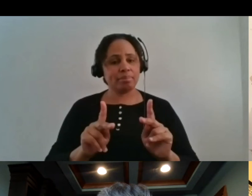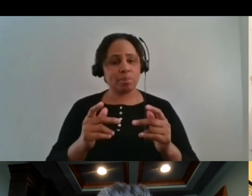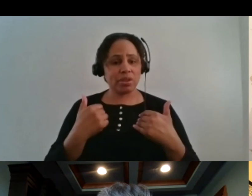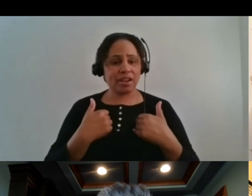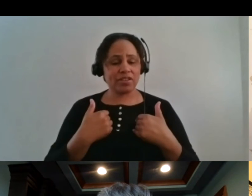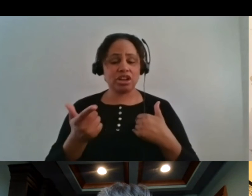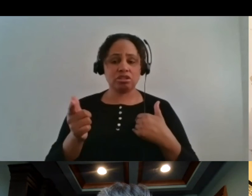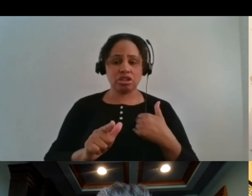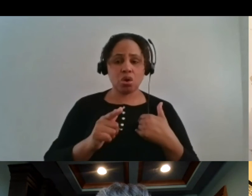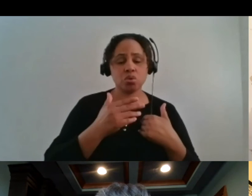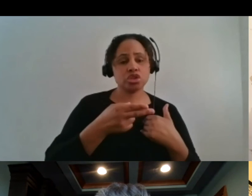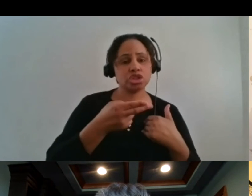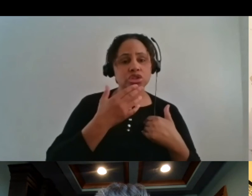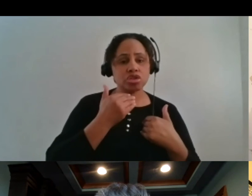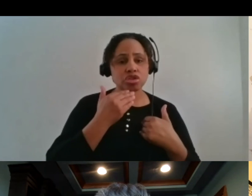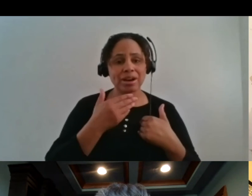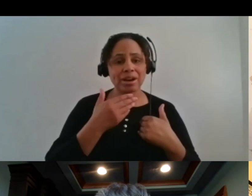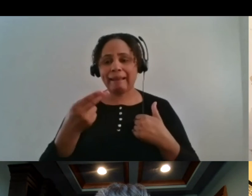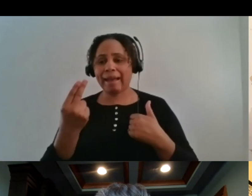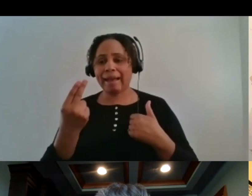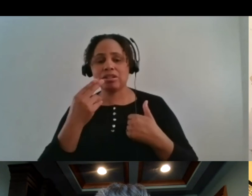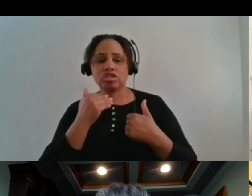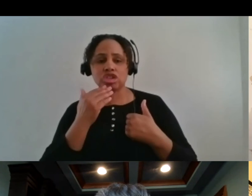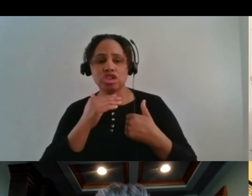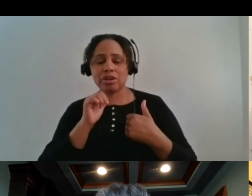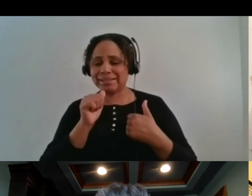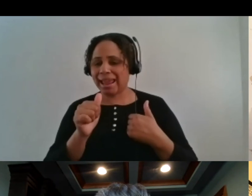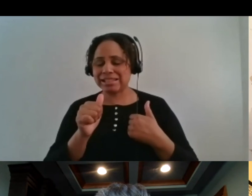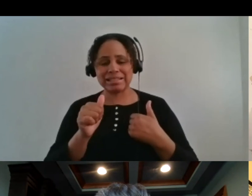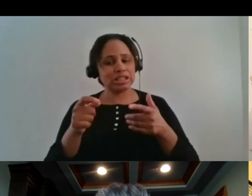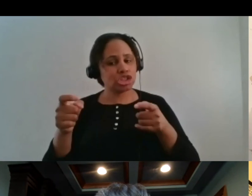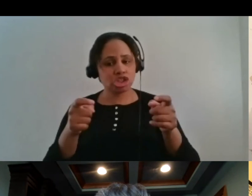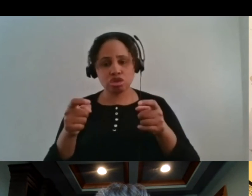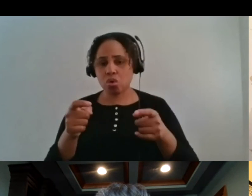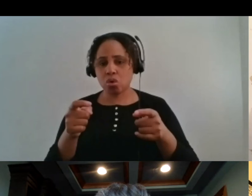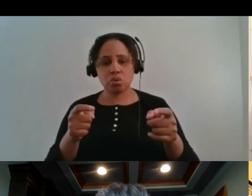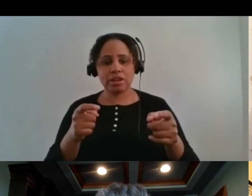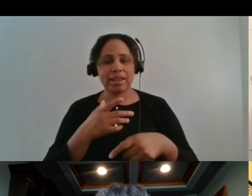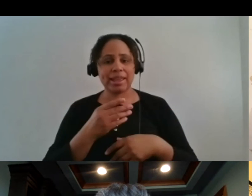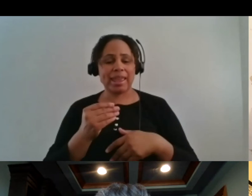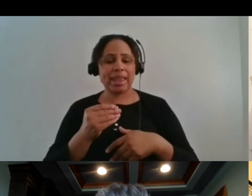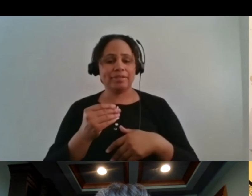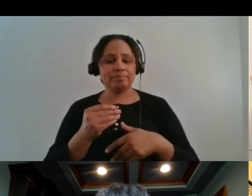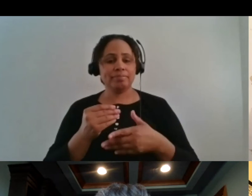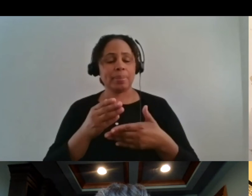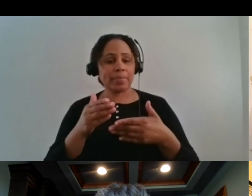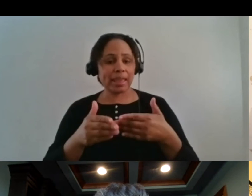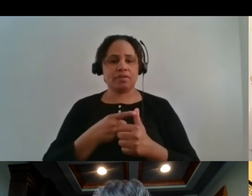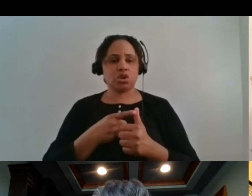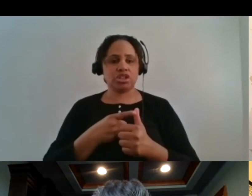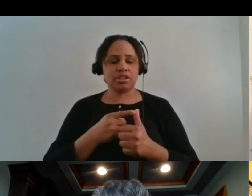sugars, very high sugars, not great control, and a lot of second and end organ damage are the patients we sort of pick